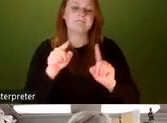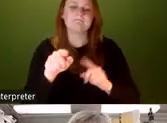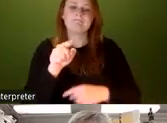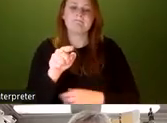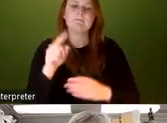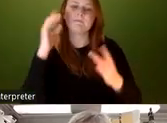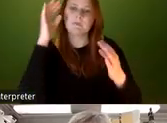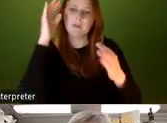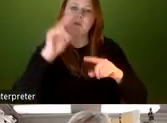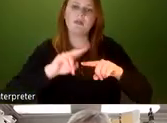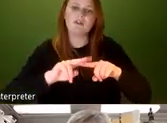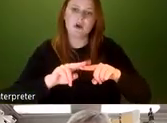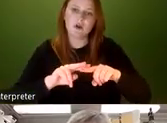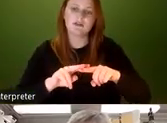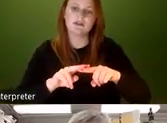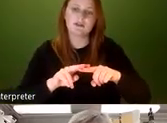the salt that would have been